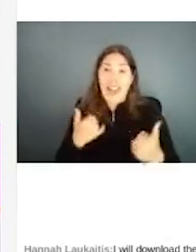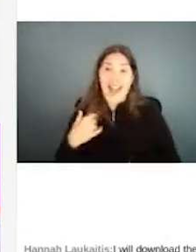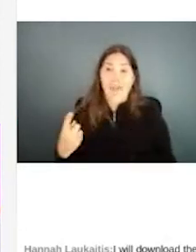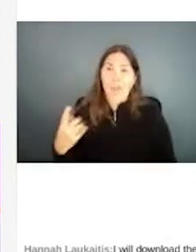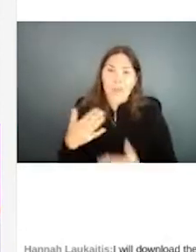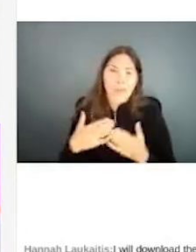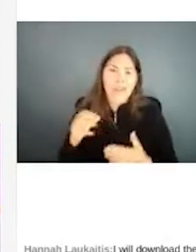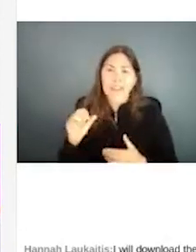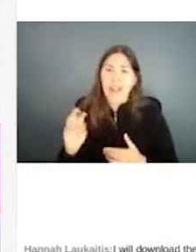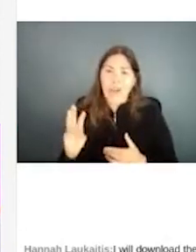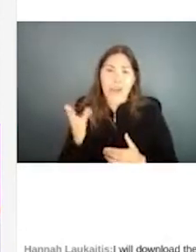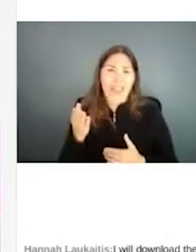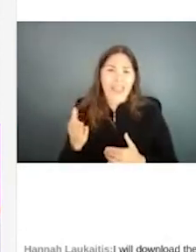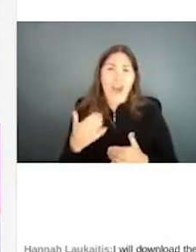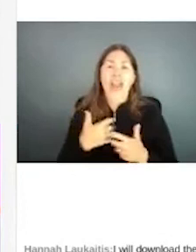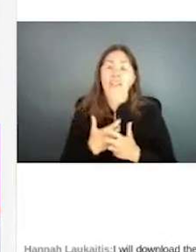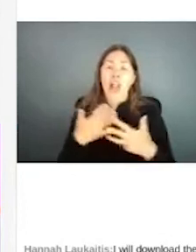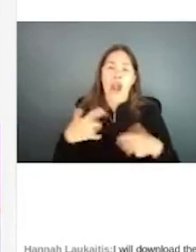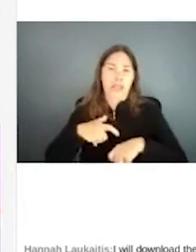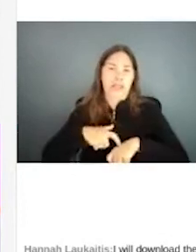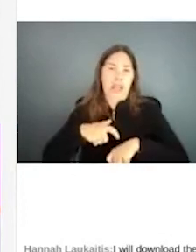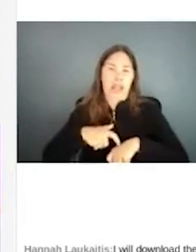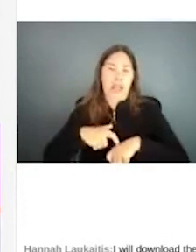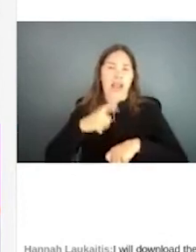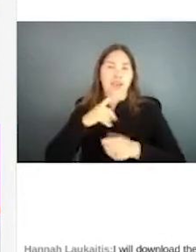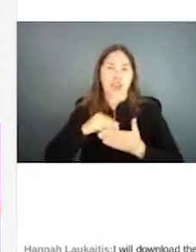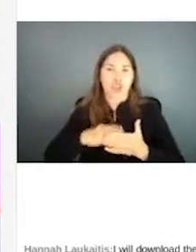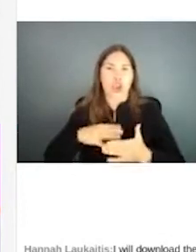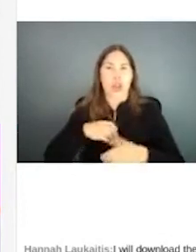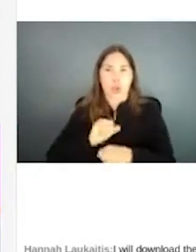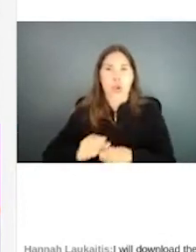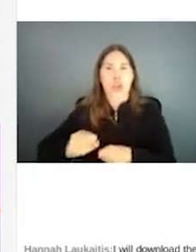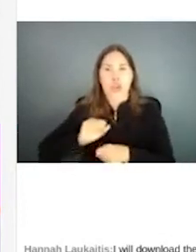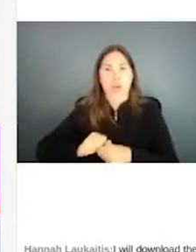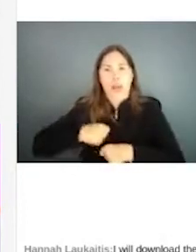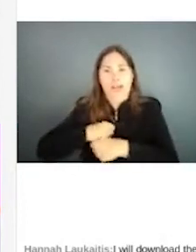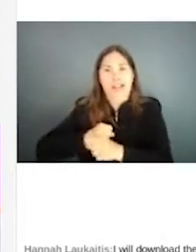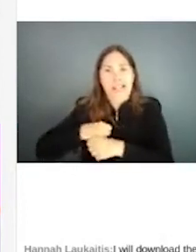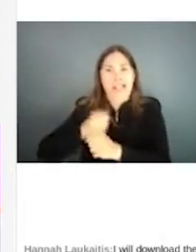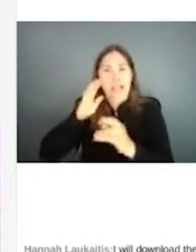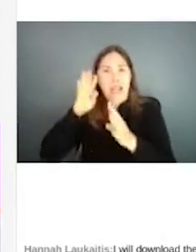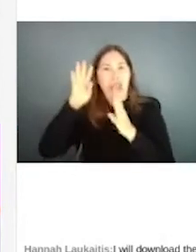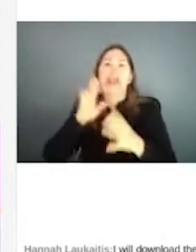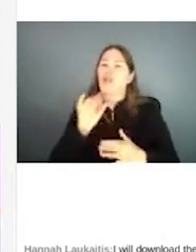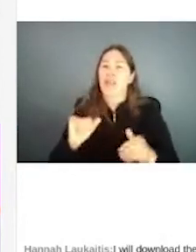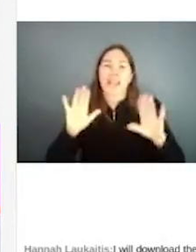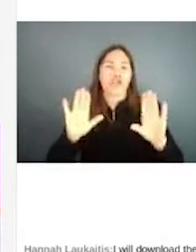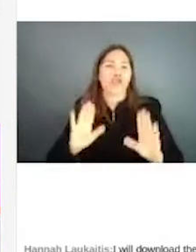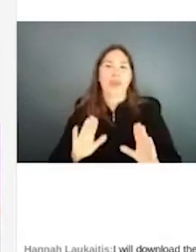there. And so you have a lot of time for the students to work and create. And so it is a great